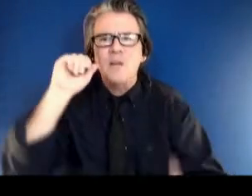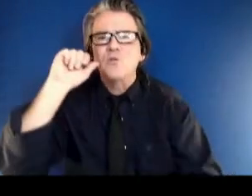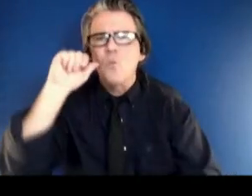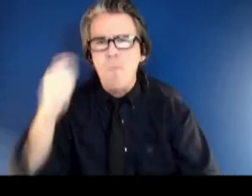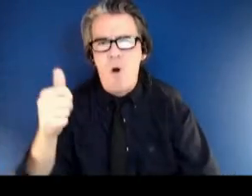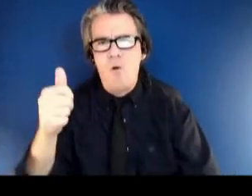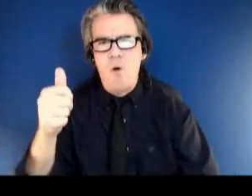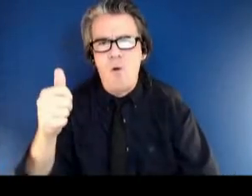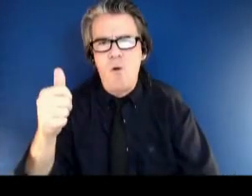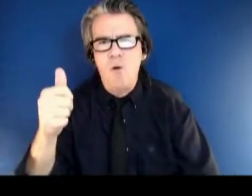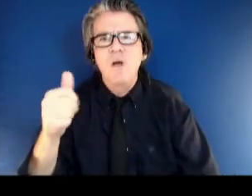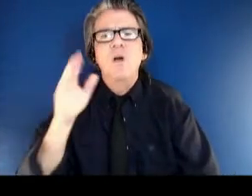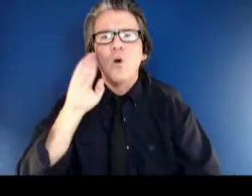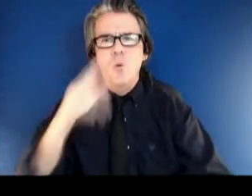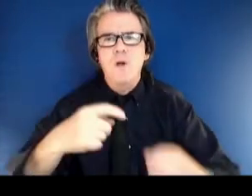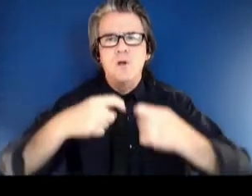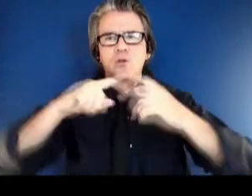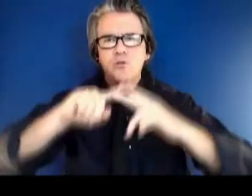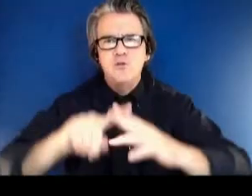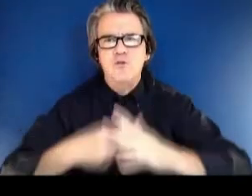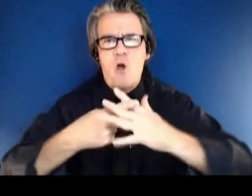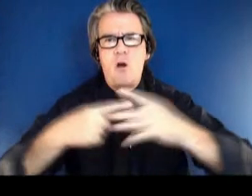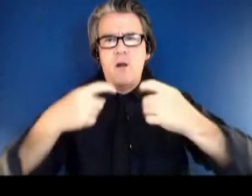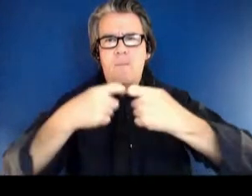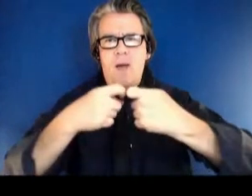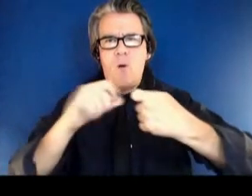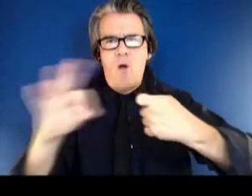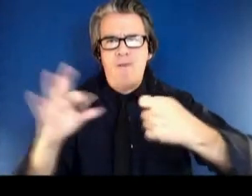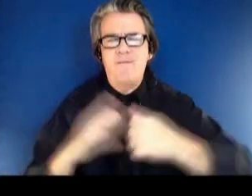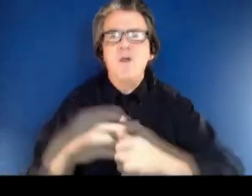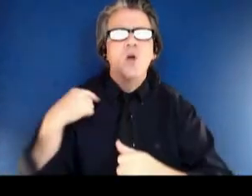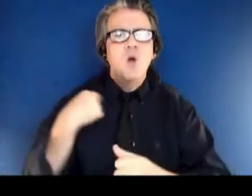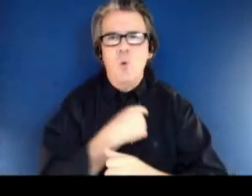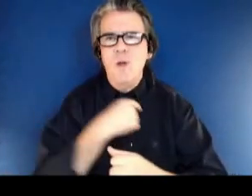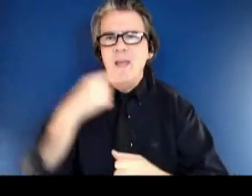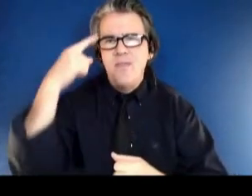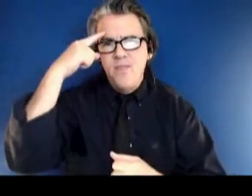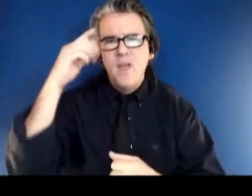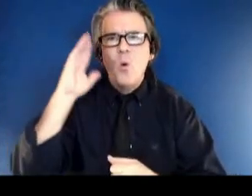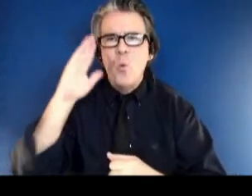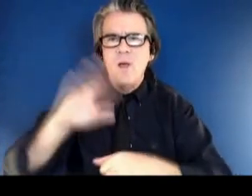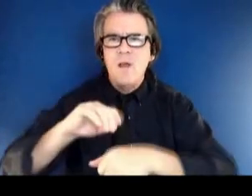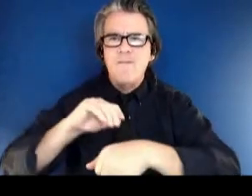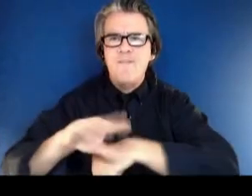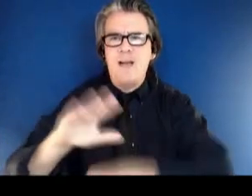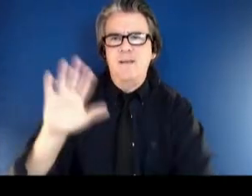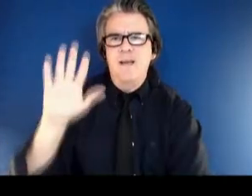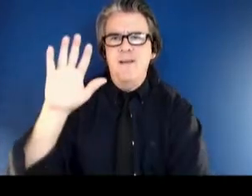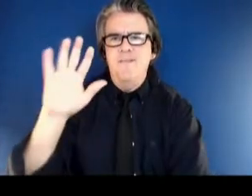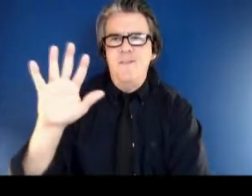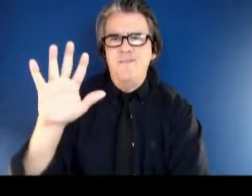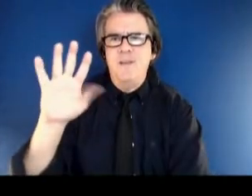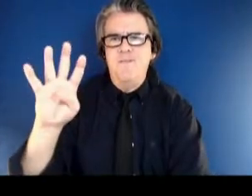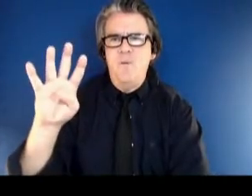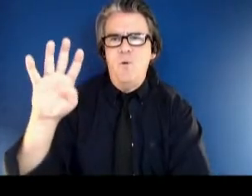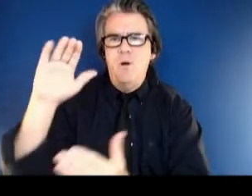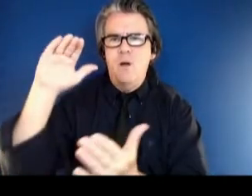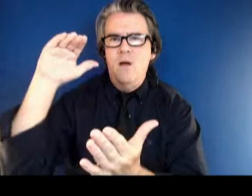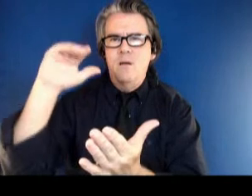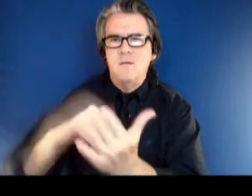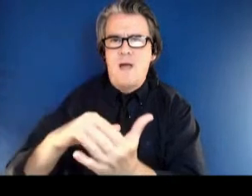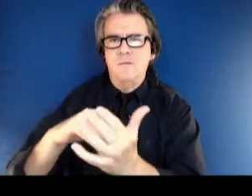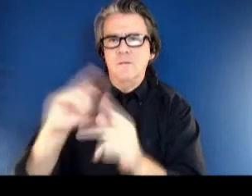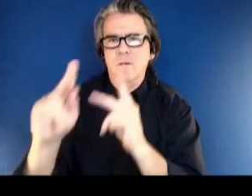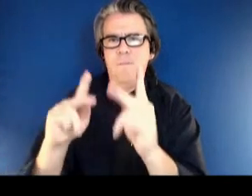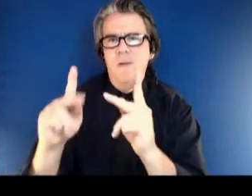an impact of 54,000 customer accounts across 24 counties. You can see on the map on